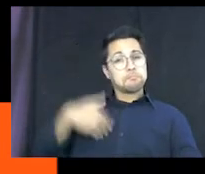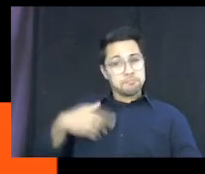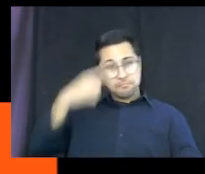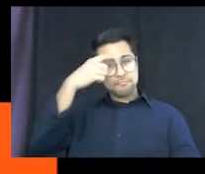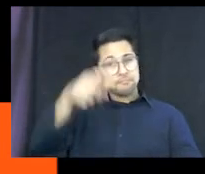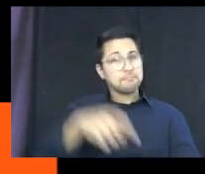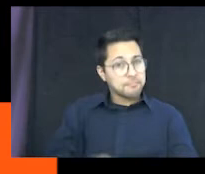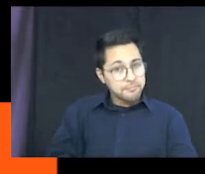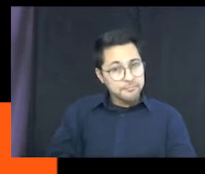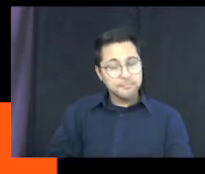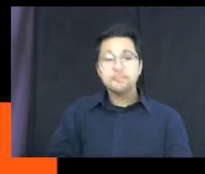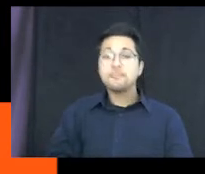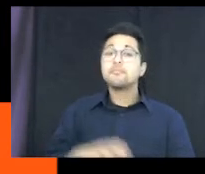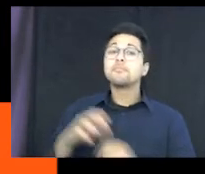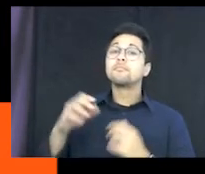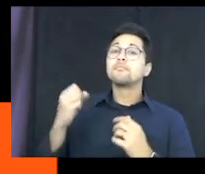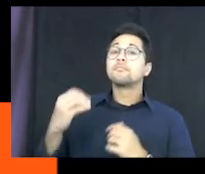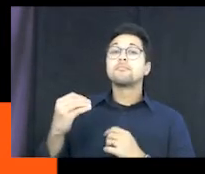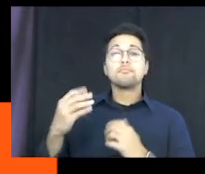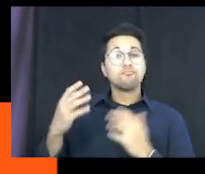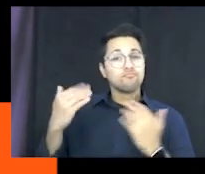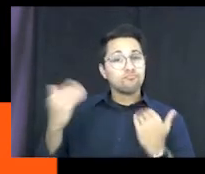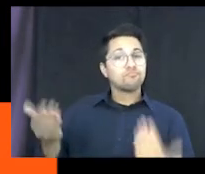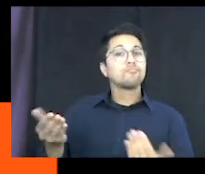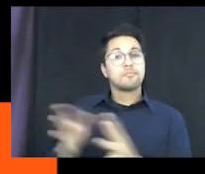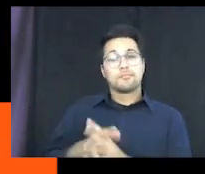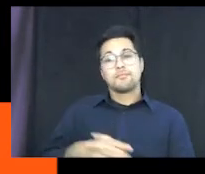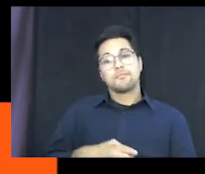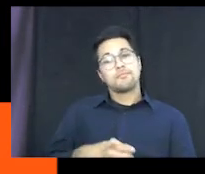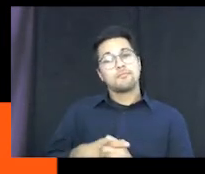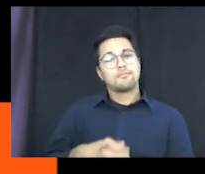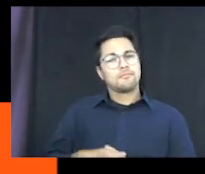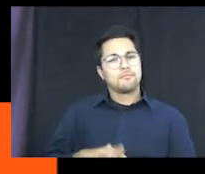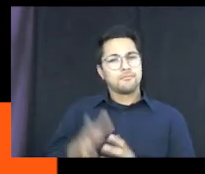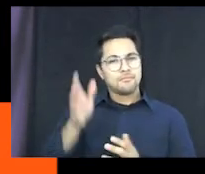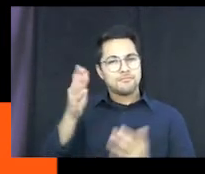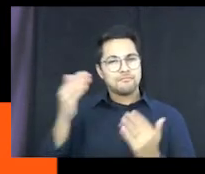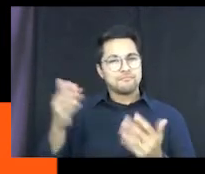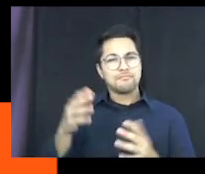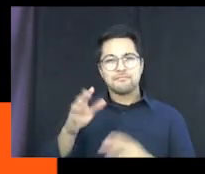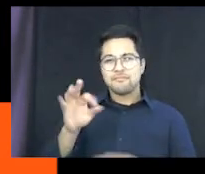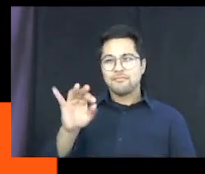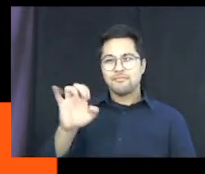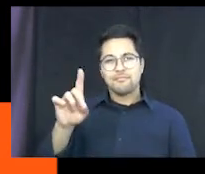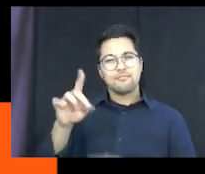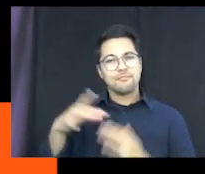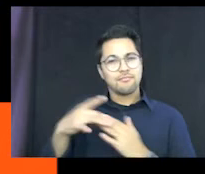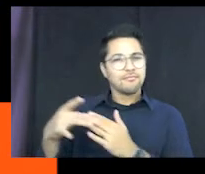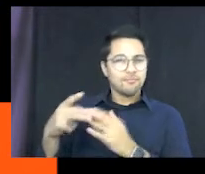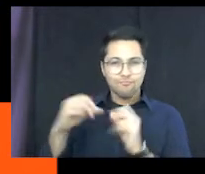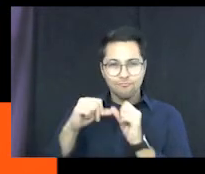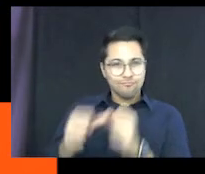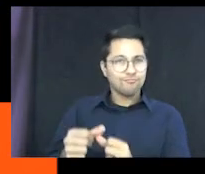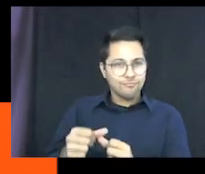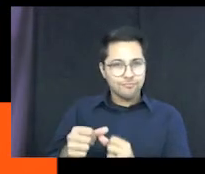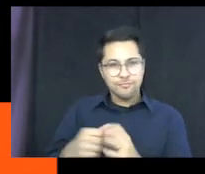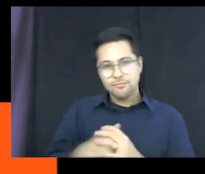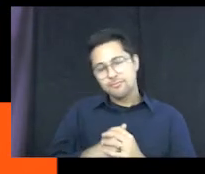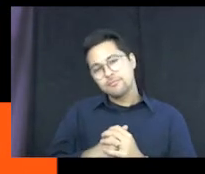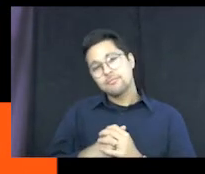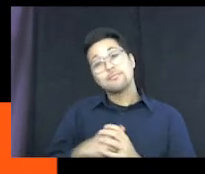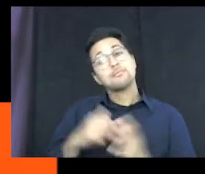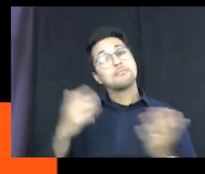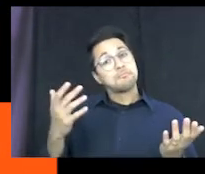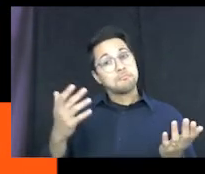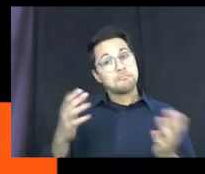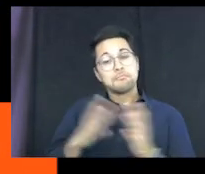for you. So, without further ado, let the field guide continue.